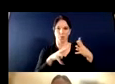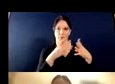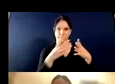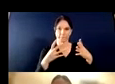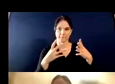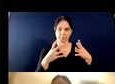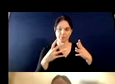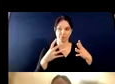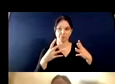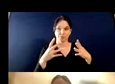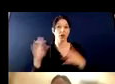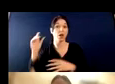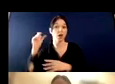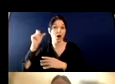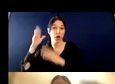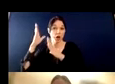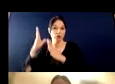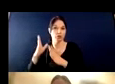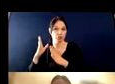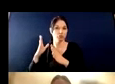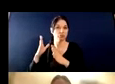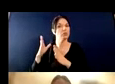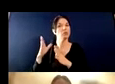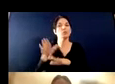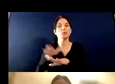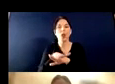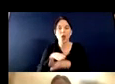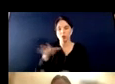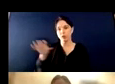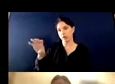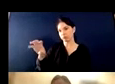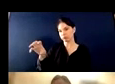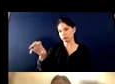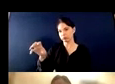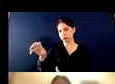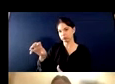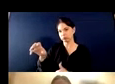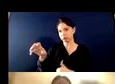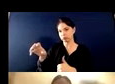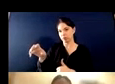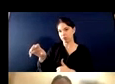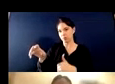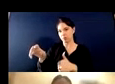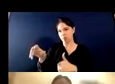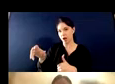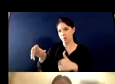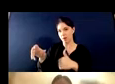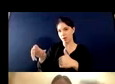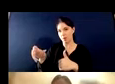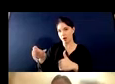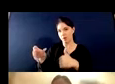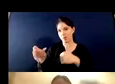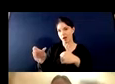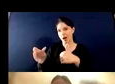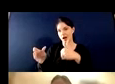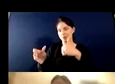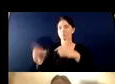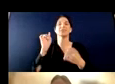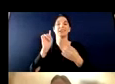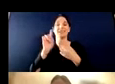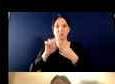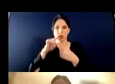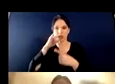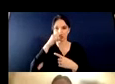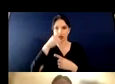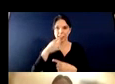will slowly increase the volume of sounds and observes your child's reaction until your child demonstrates that they can hear